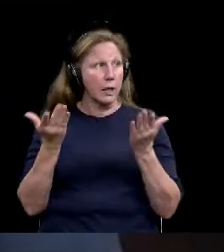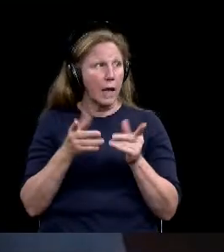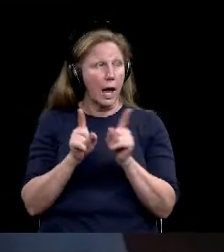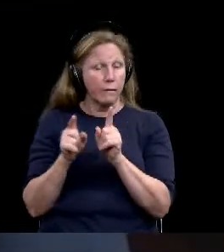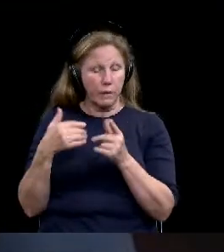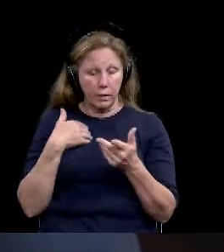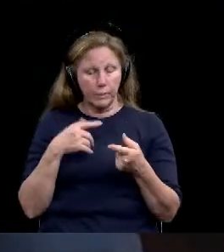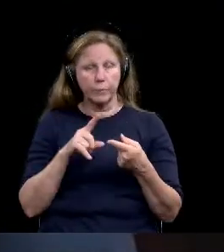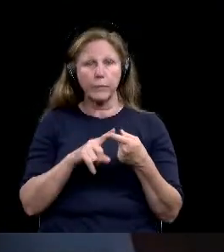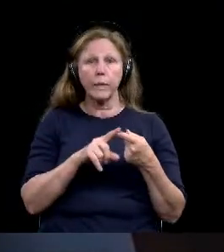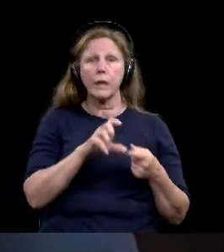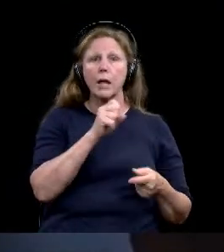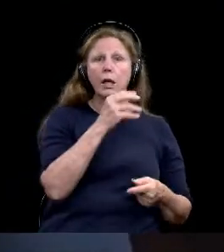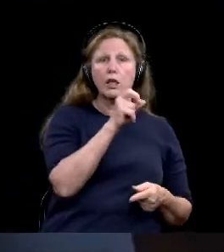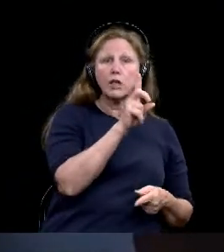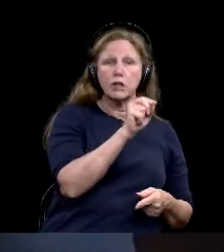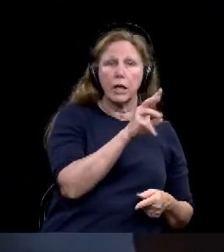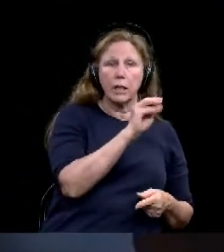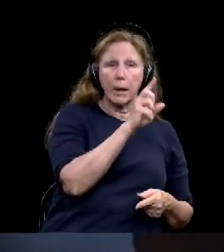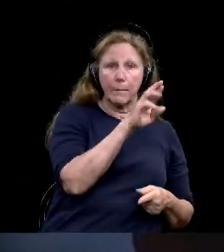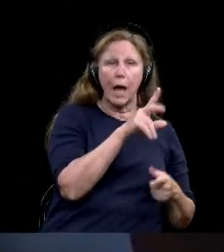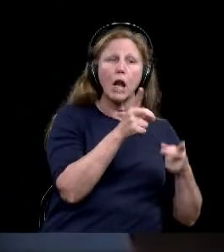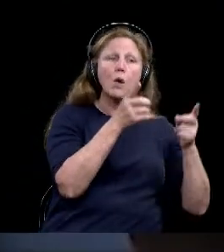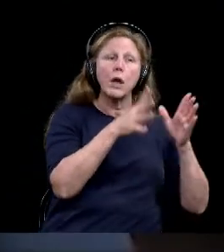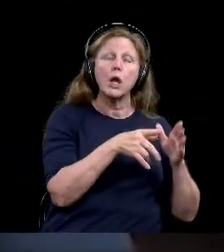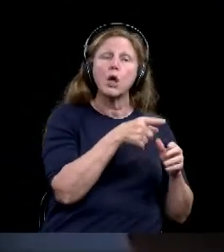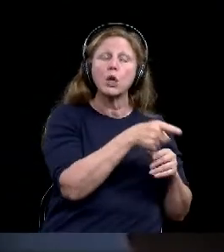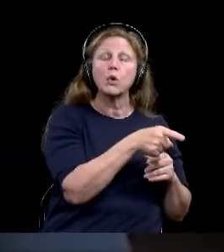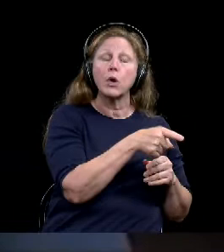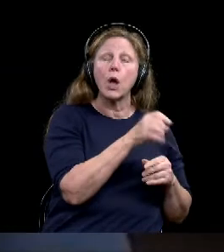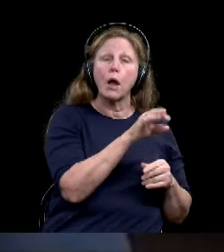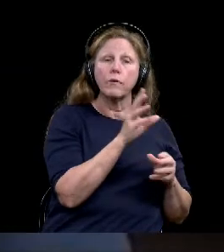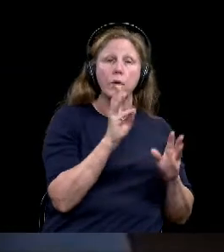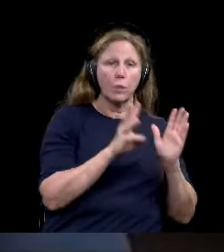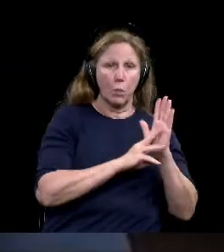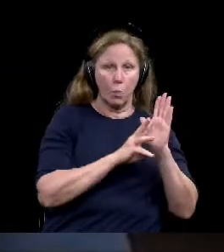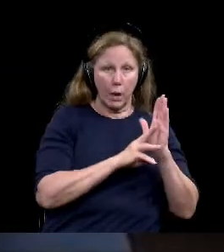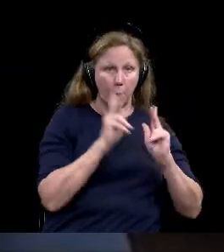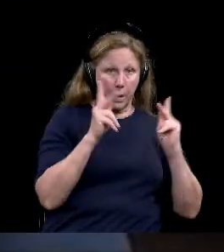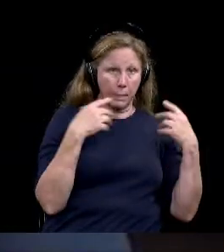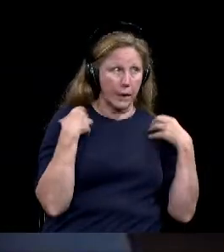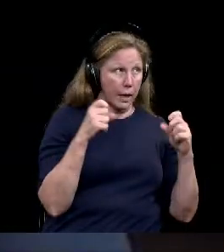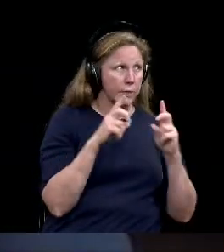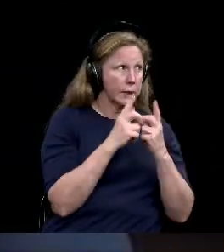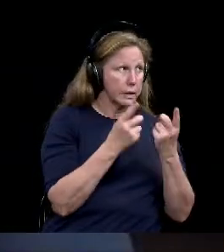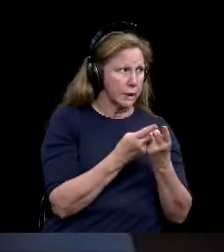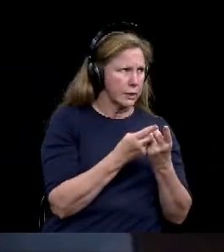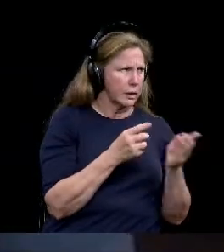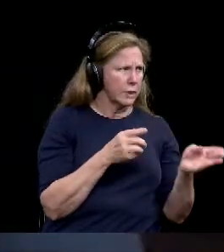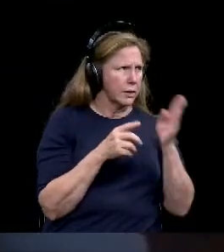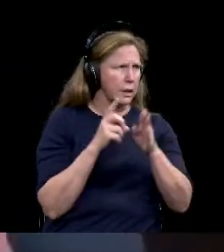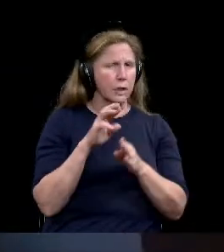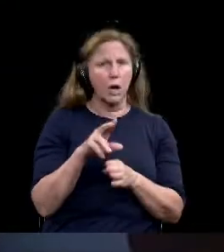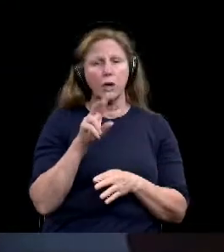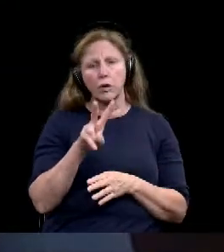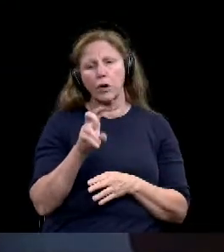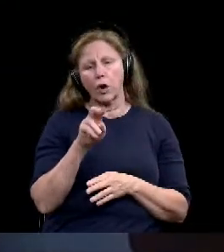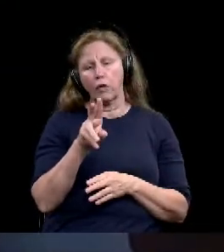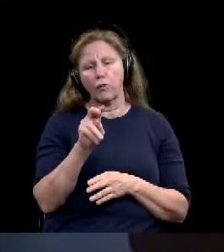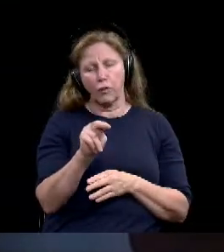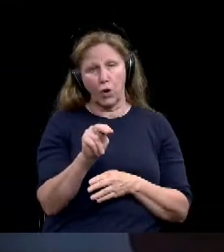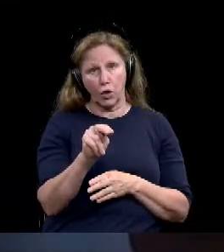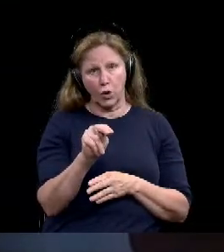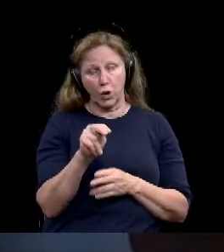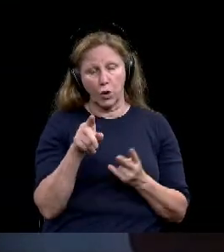Dr. Farley Verner, our Health Authority for the Waco McLennan County Public Health District. Thank you so much, everyone, for